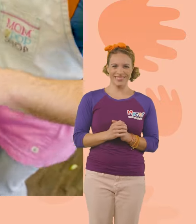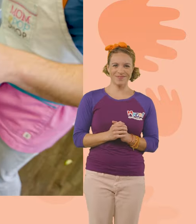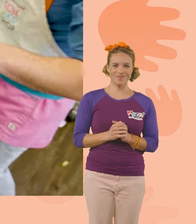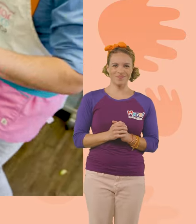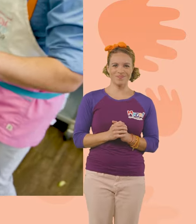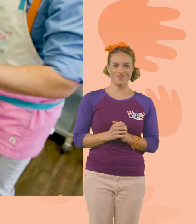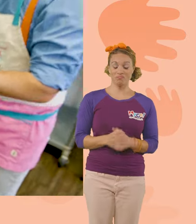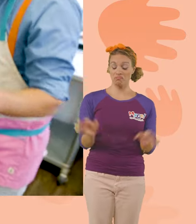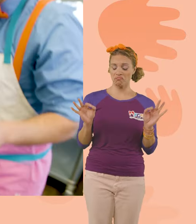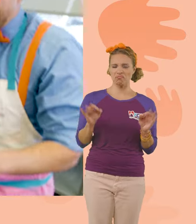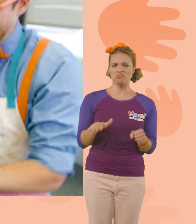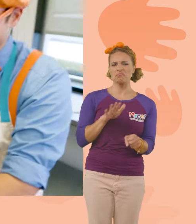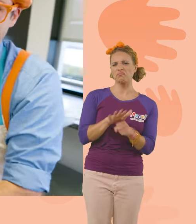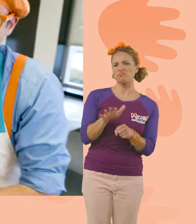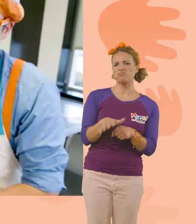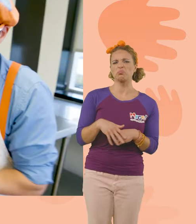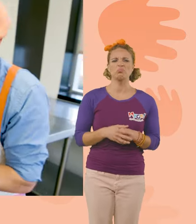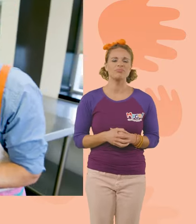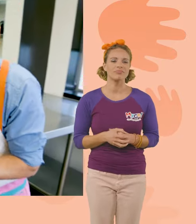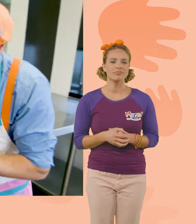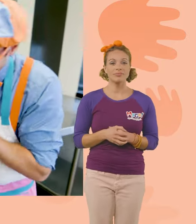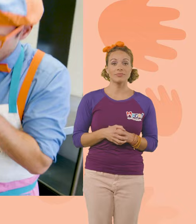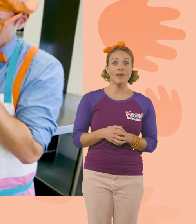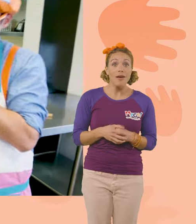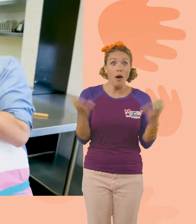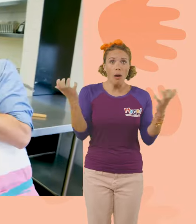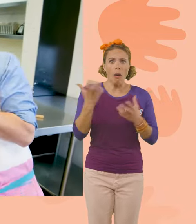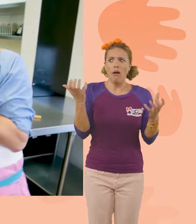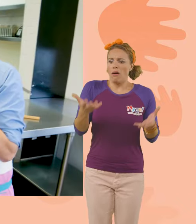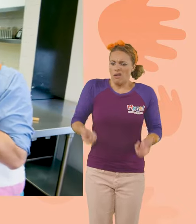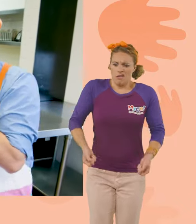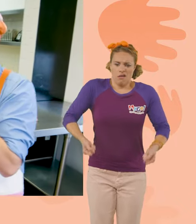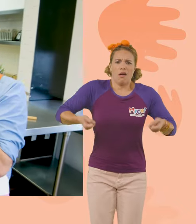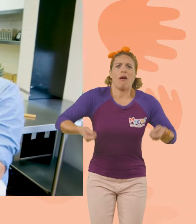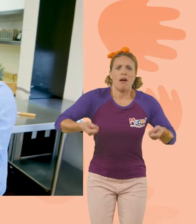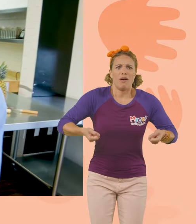popsicles. All right, I think that's plenty. Look at, whoa,